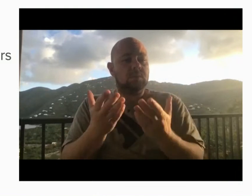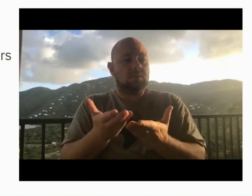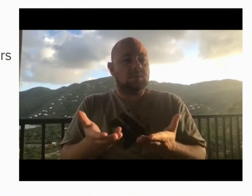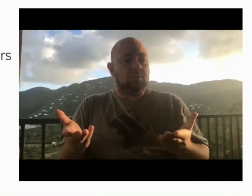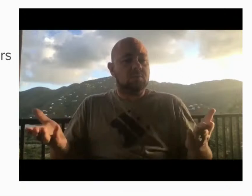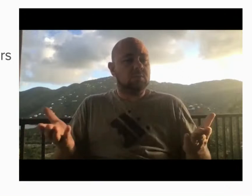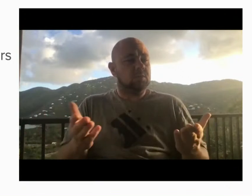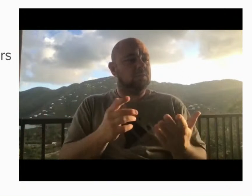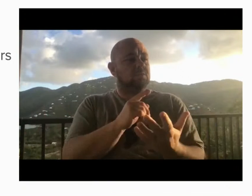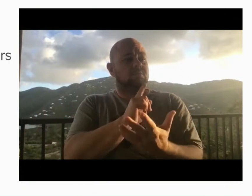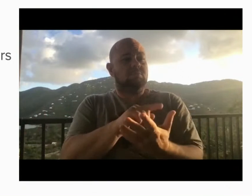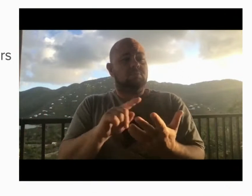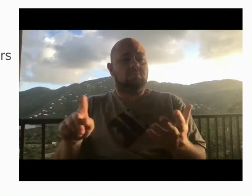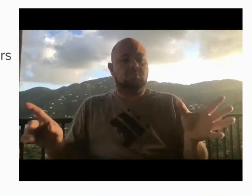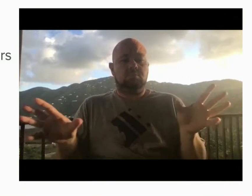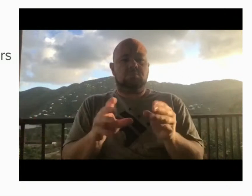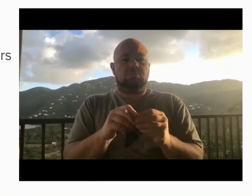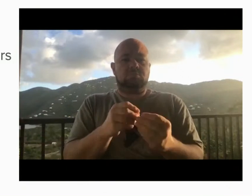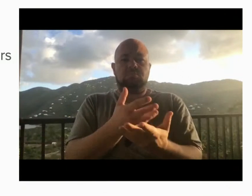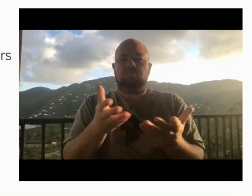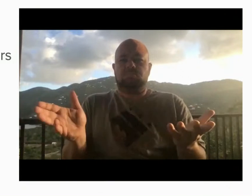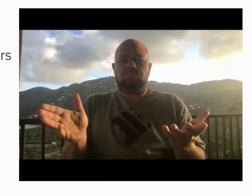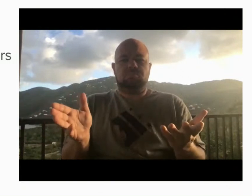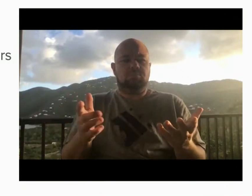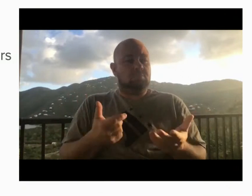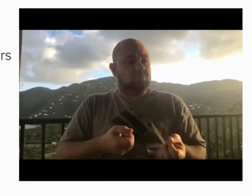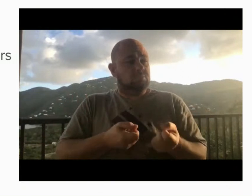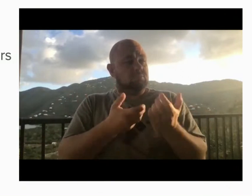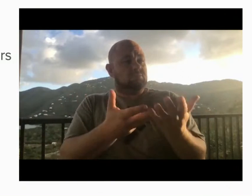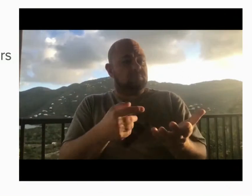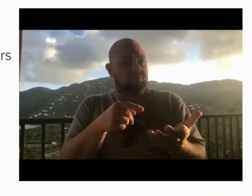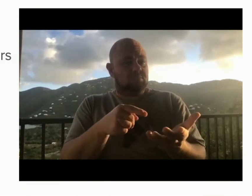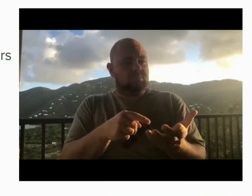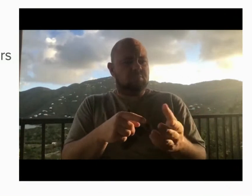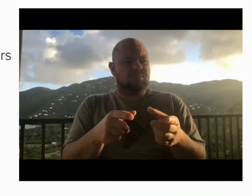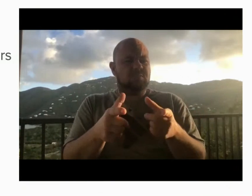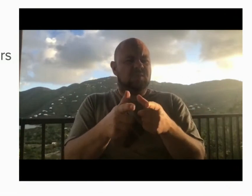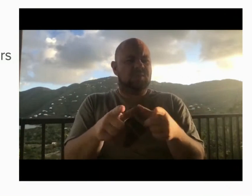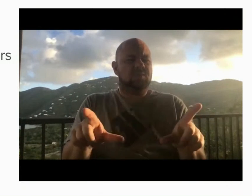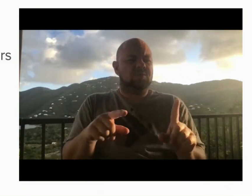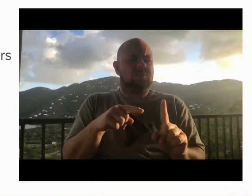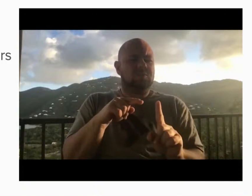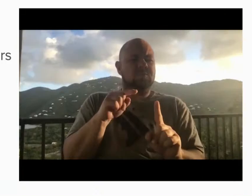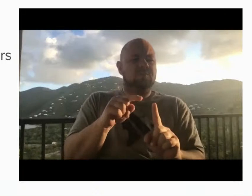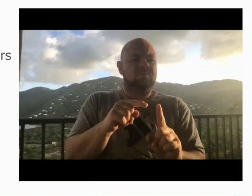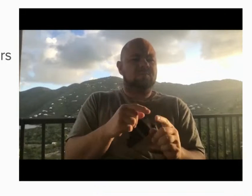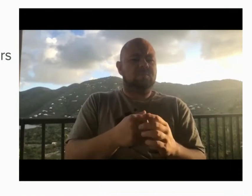communication, all of these are an expression of language.